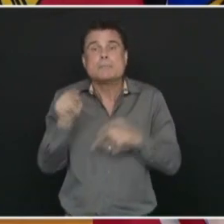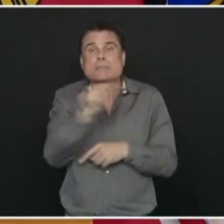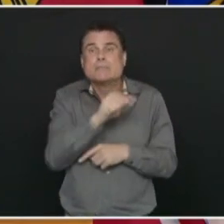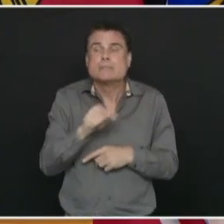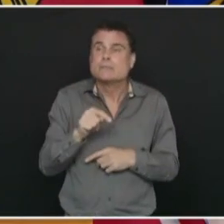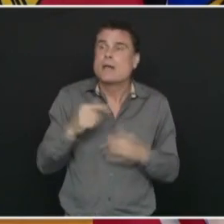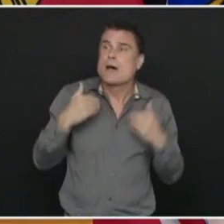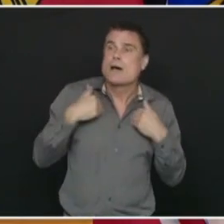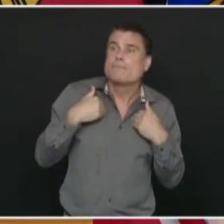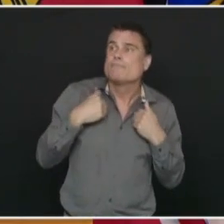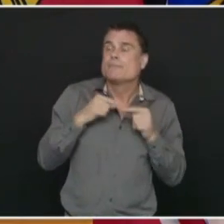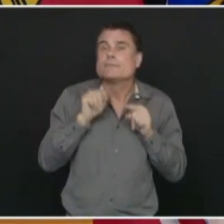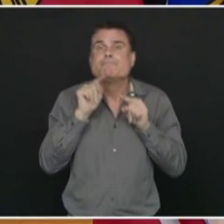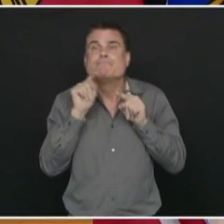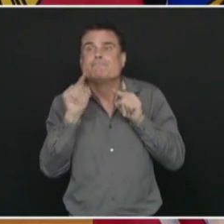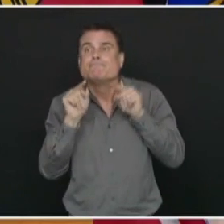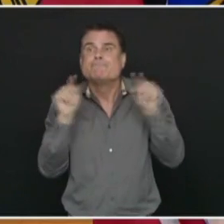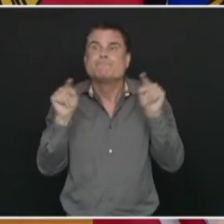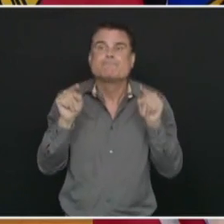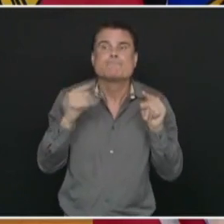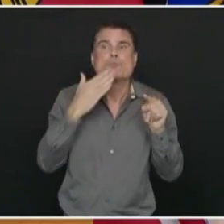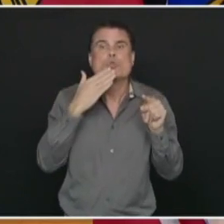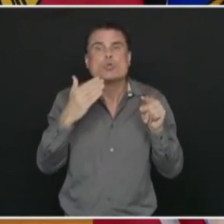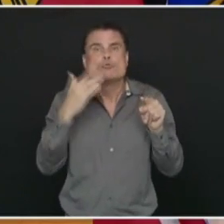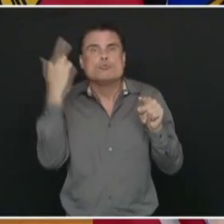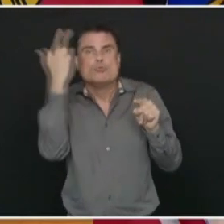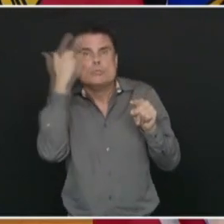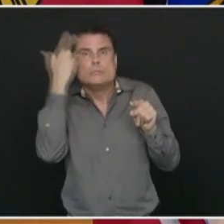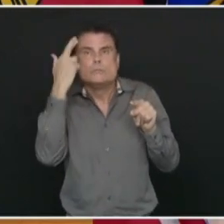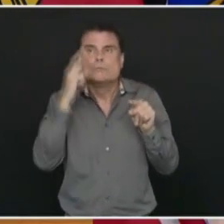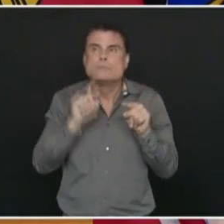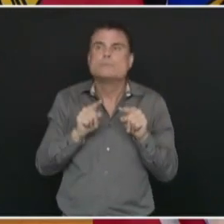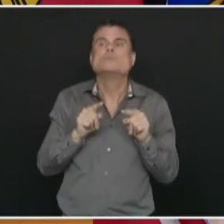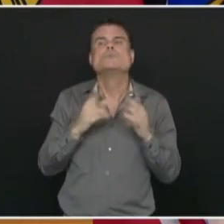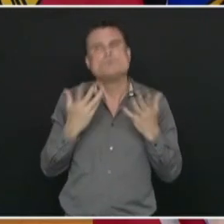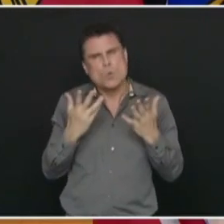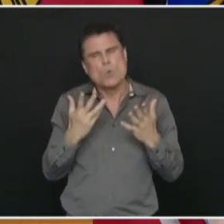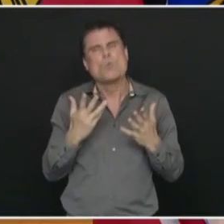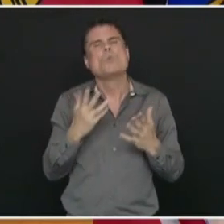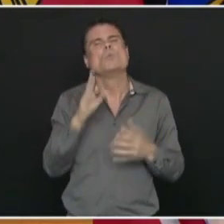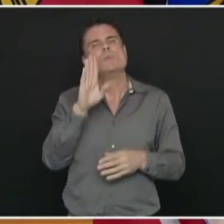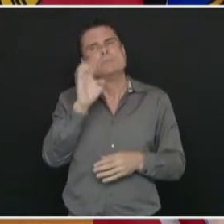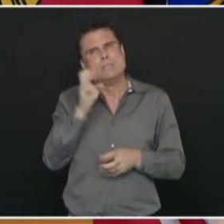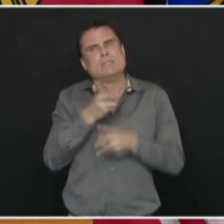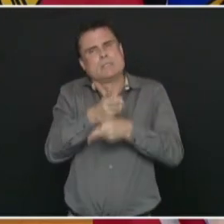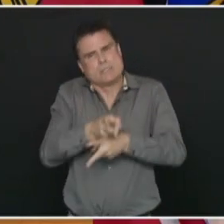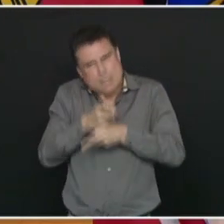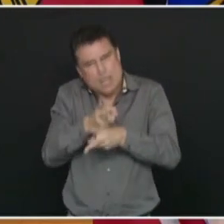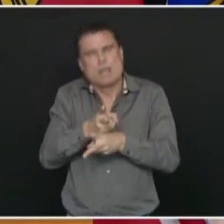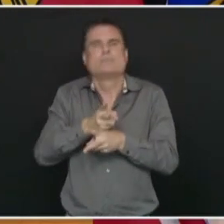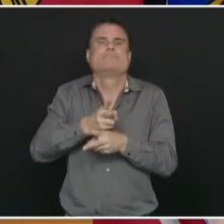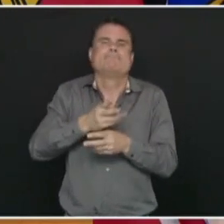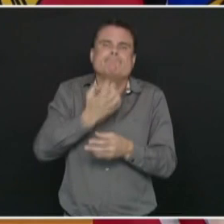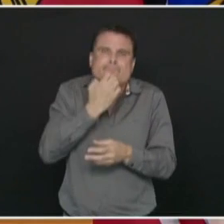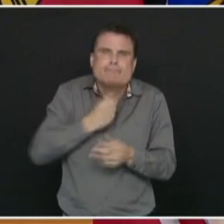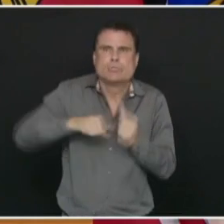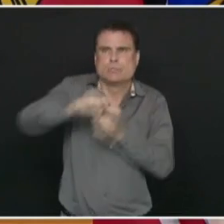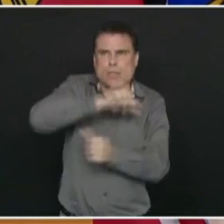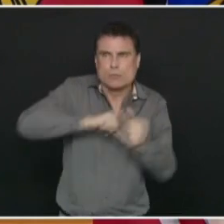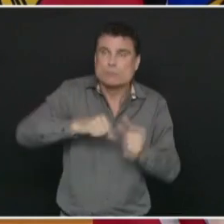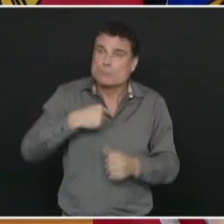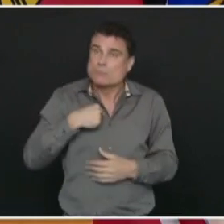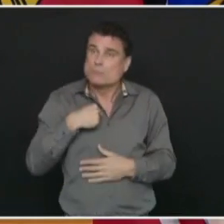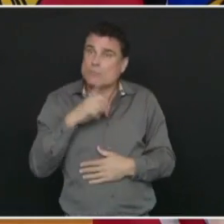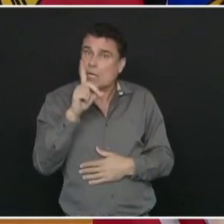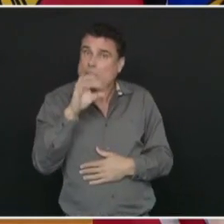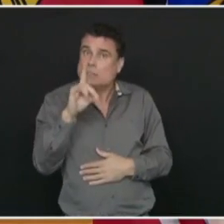with the order that became official yesterday, is there a possibility that staffing levels at facilities here may drop